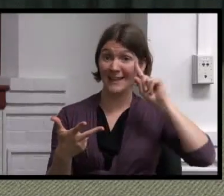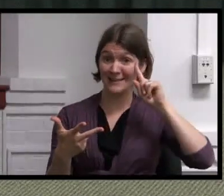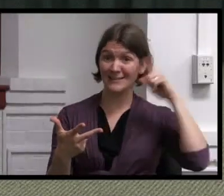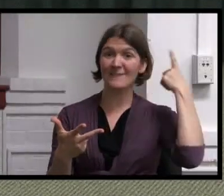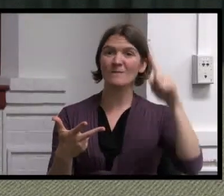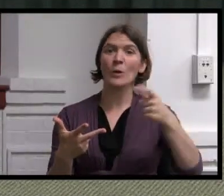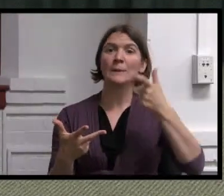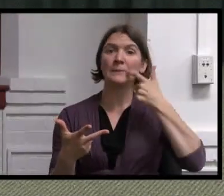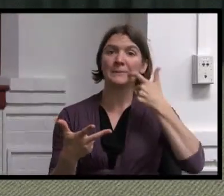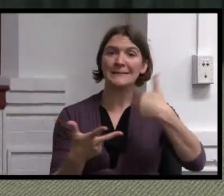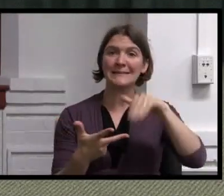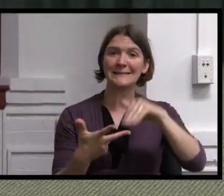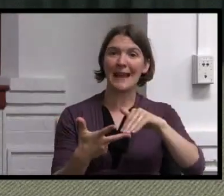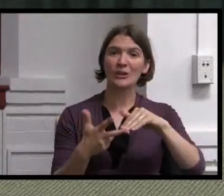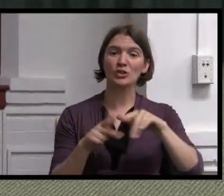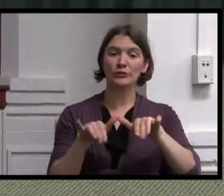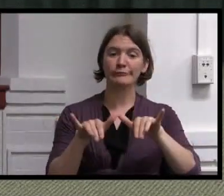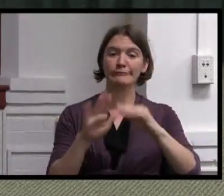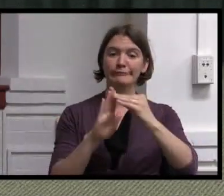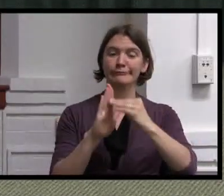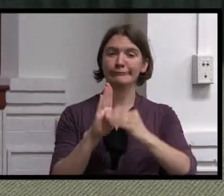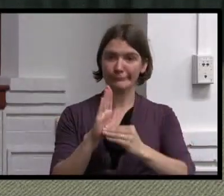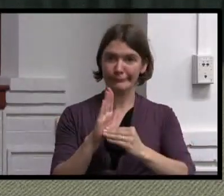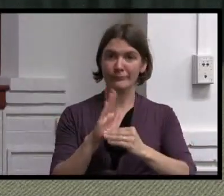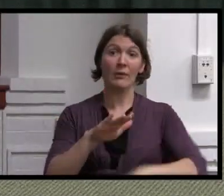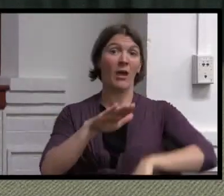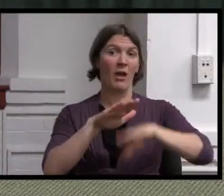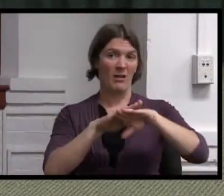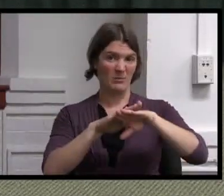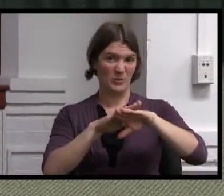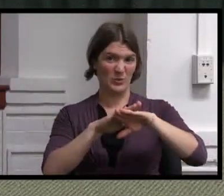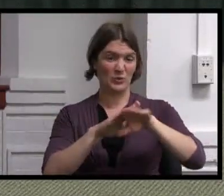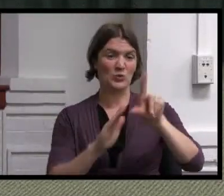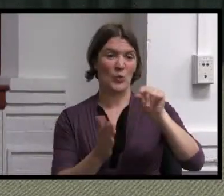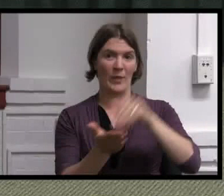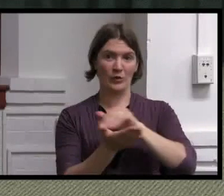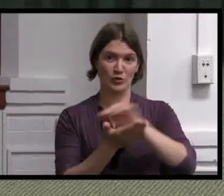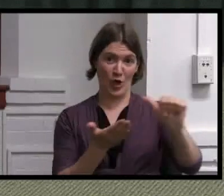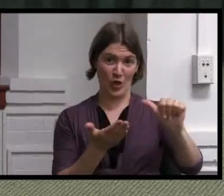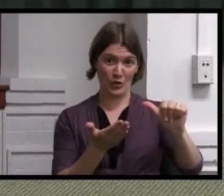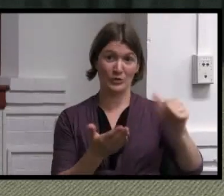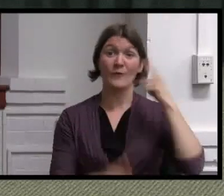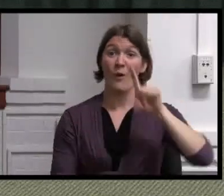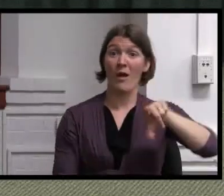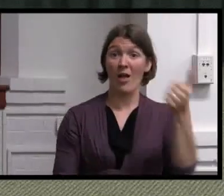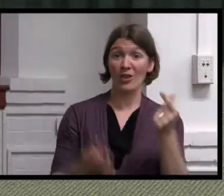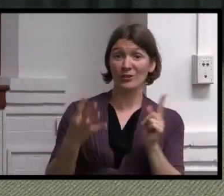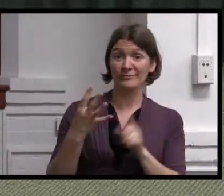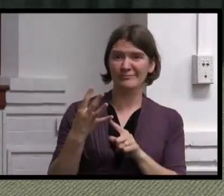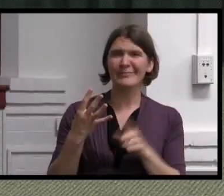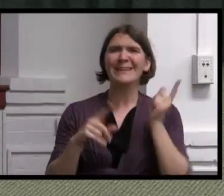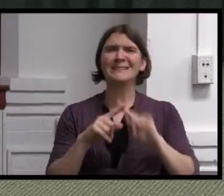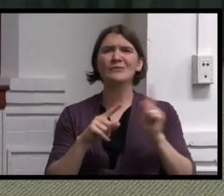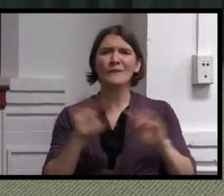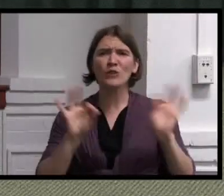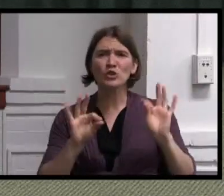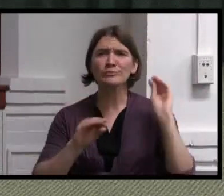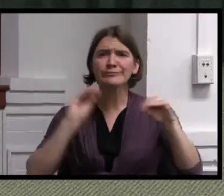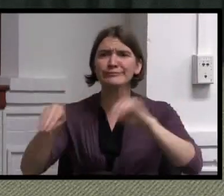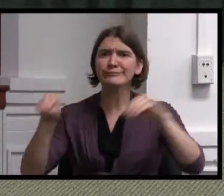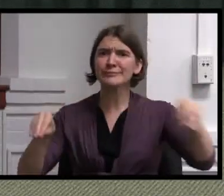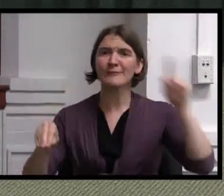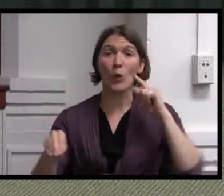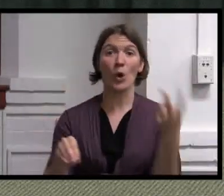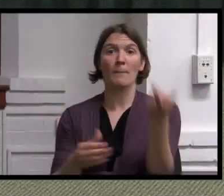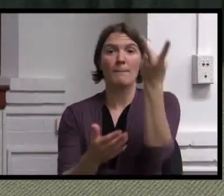$20,192.25 for a dispatch center logging recorder, not to exceed $20,000 for a variety of outfitting items